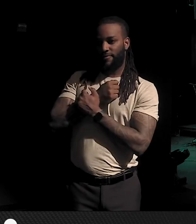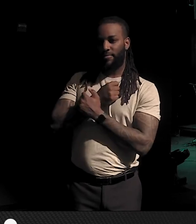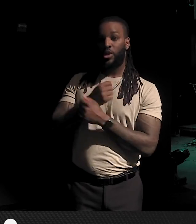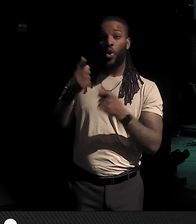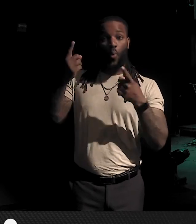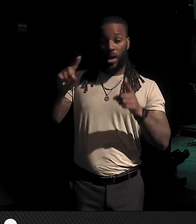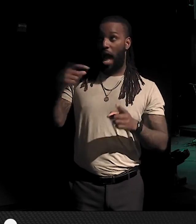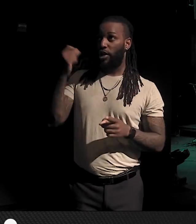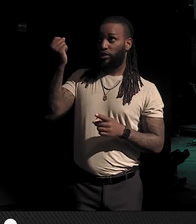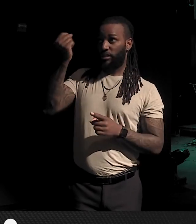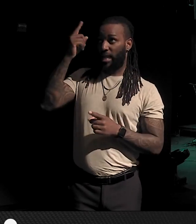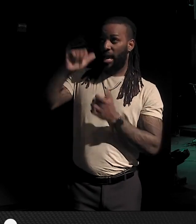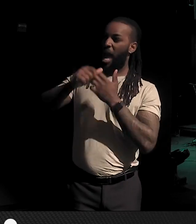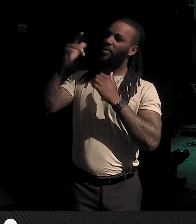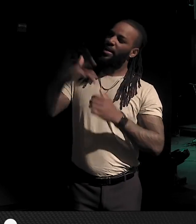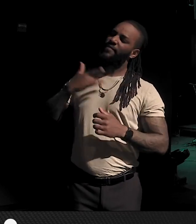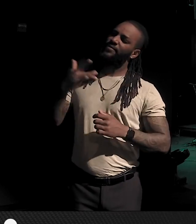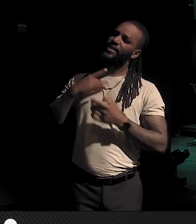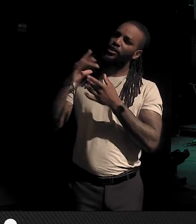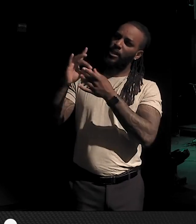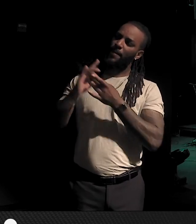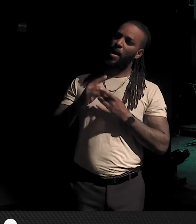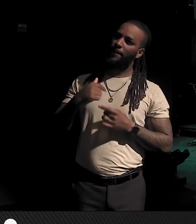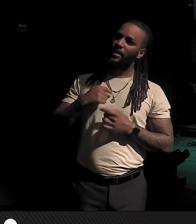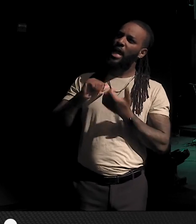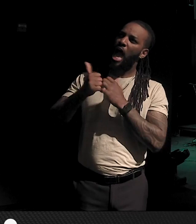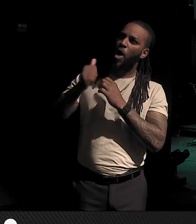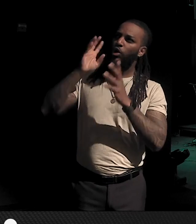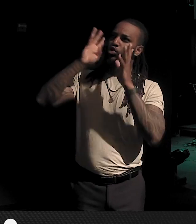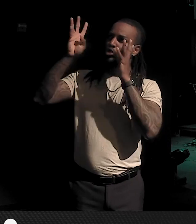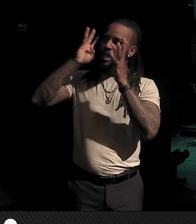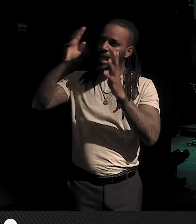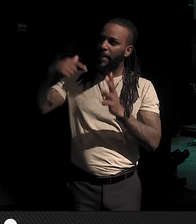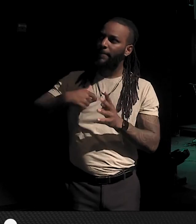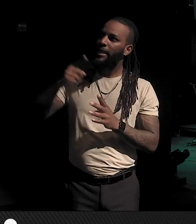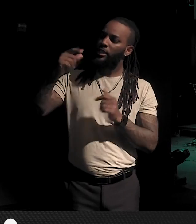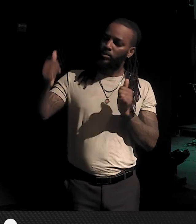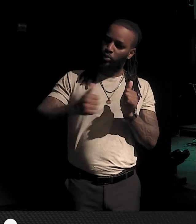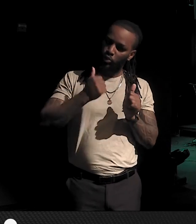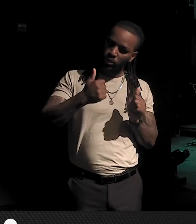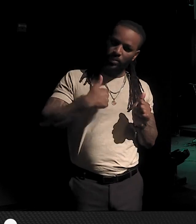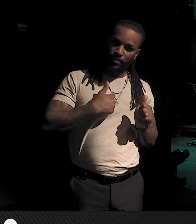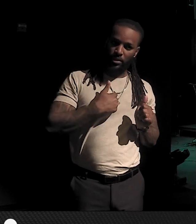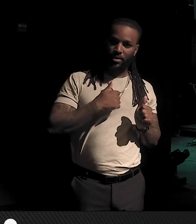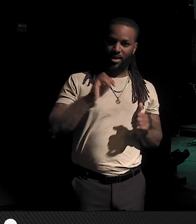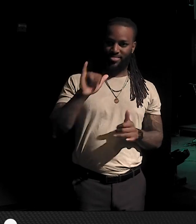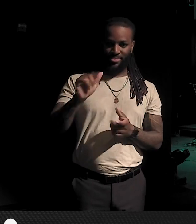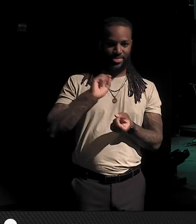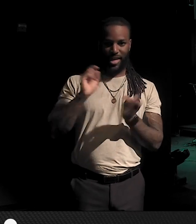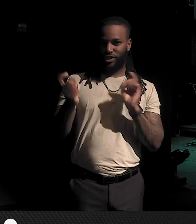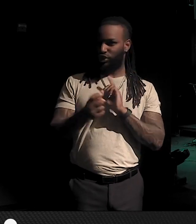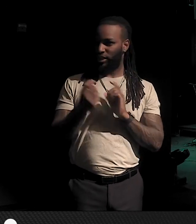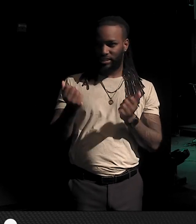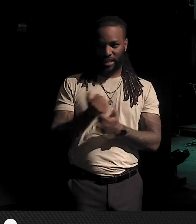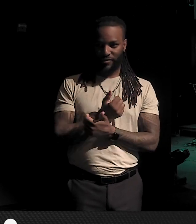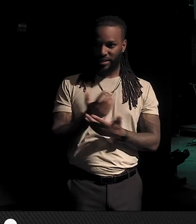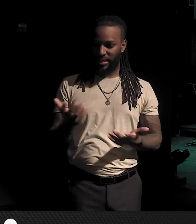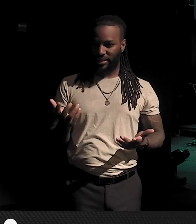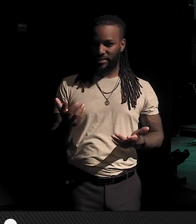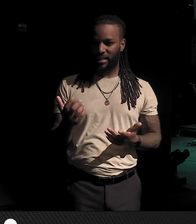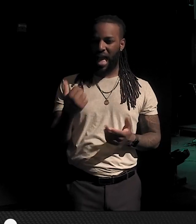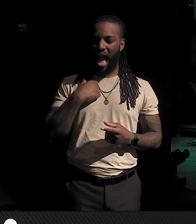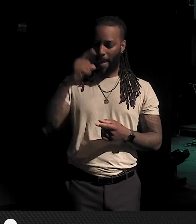God feels about me, how he sees me, how he created me, how he's in pursuit of me, it changes everything.